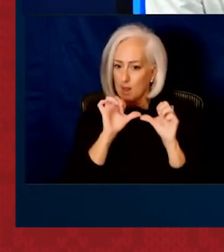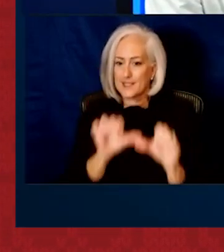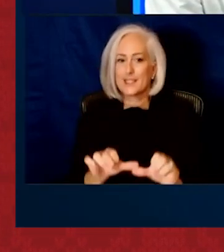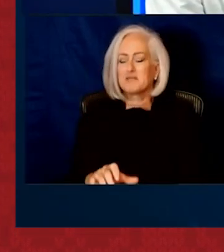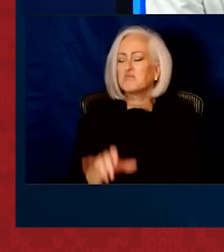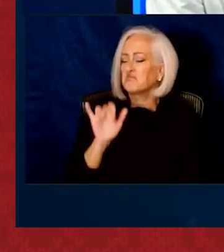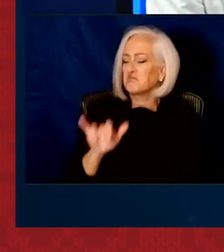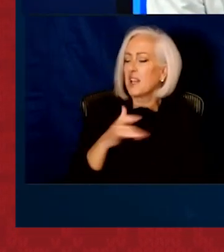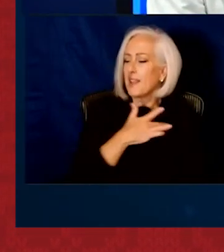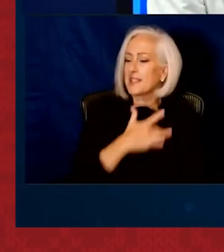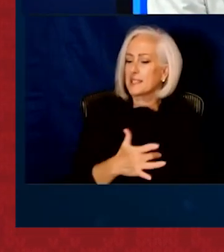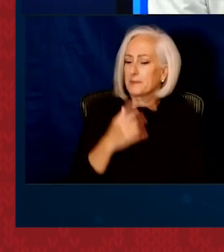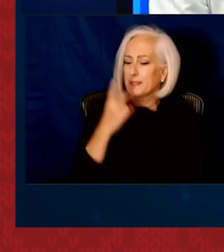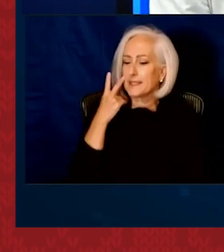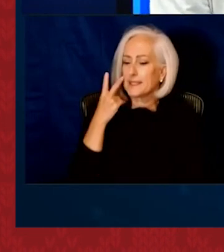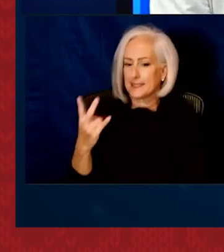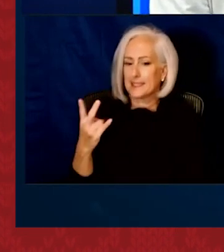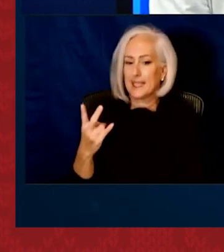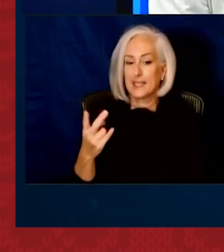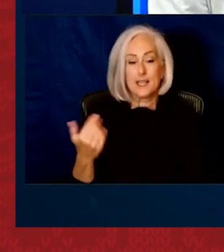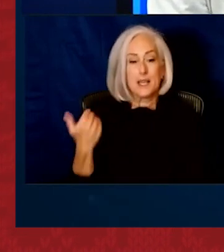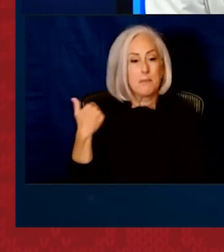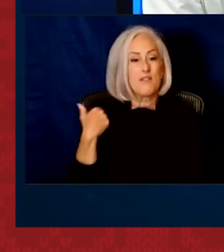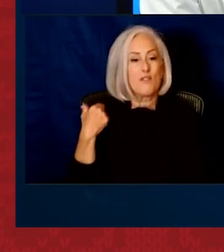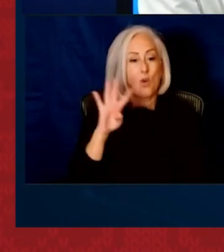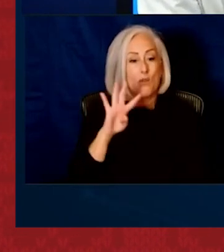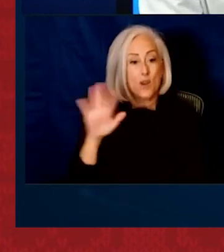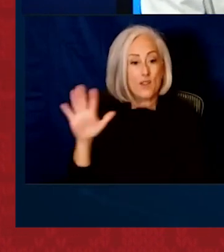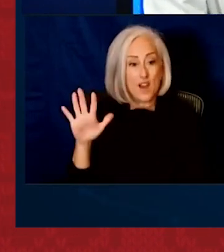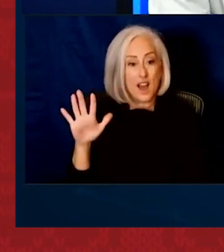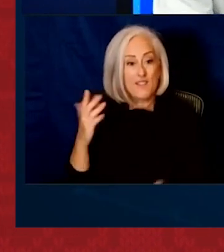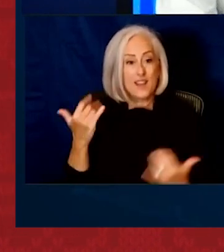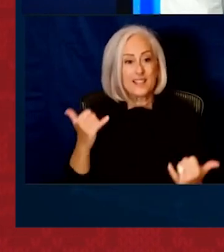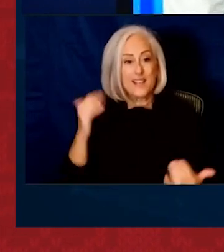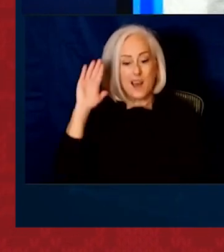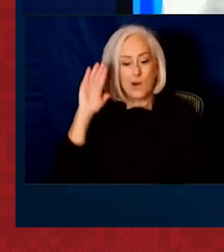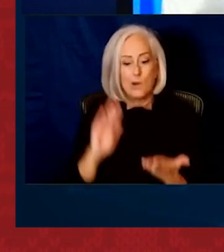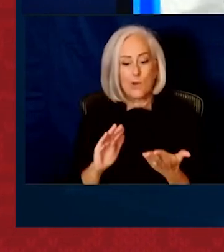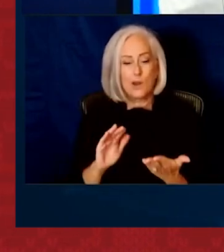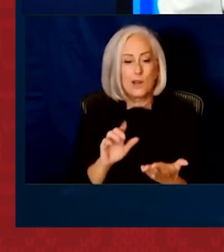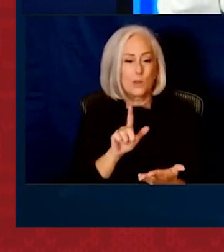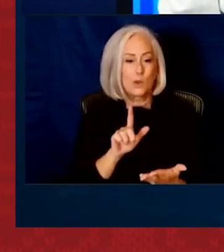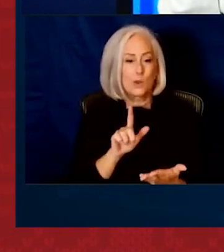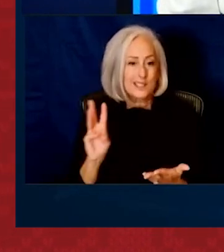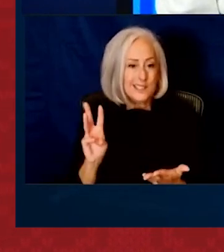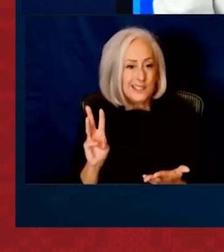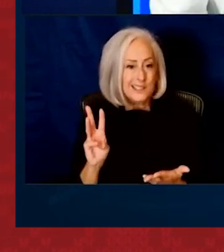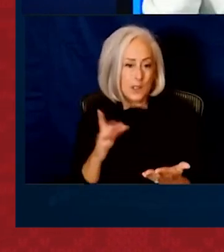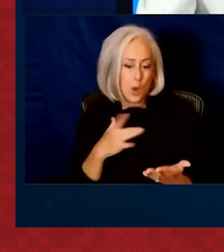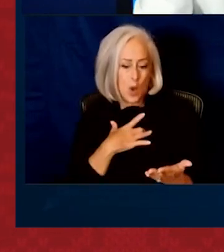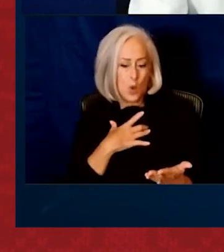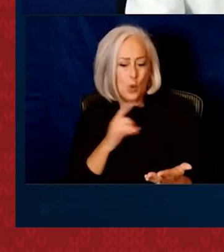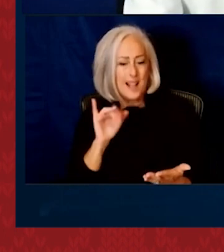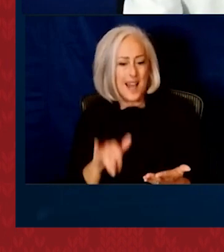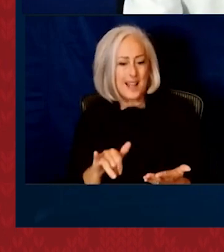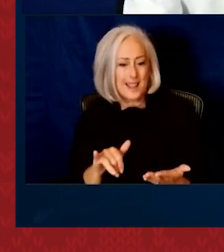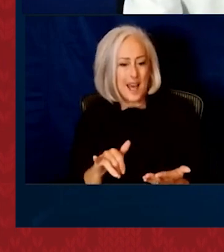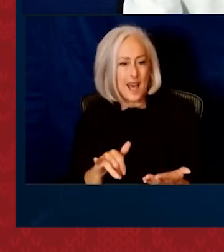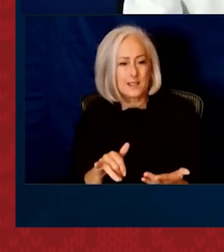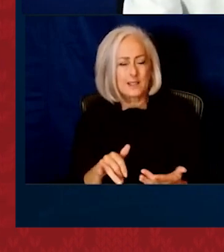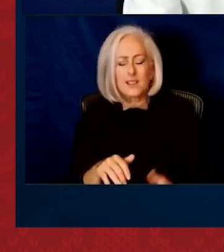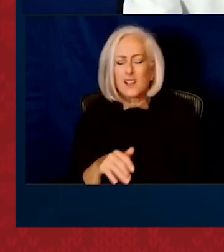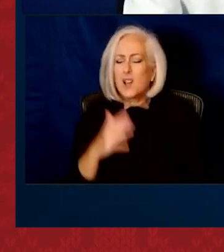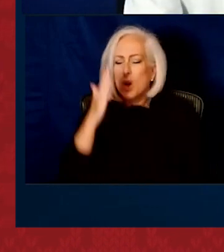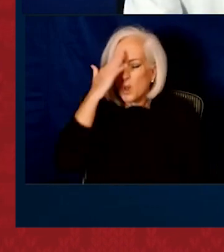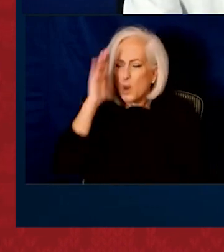up to around 40, 45 for acutes, and now we're down in the mid-20s. So I think we're seeing a downtrend. We like that. Yeah. But, Fauci yesterday